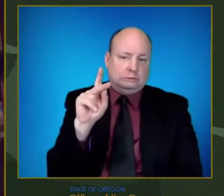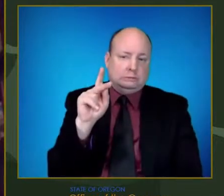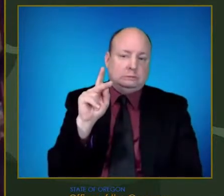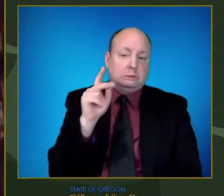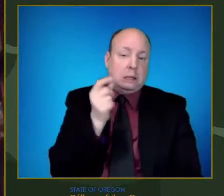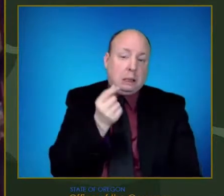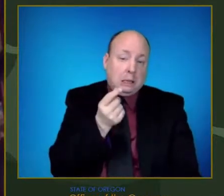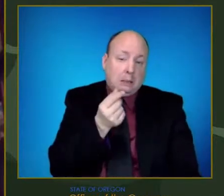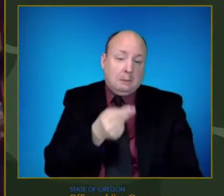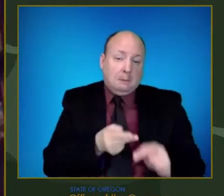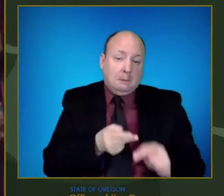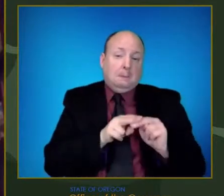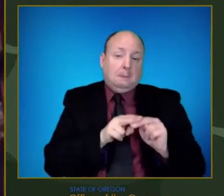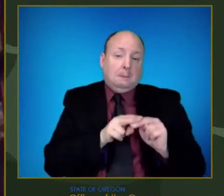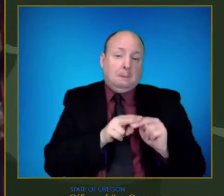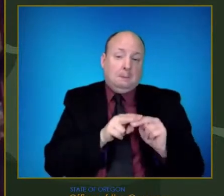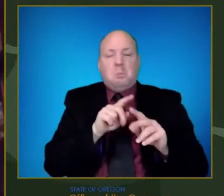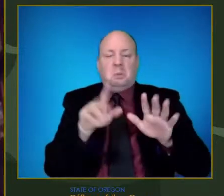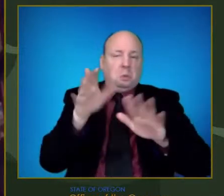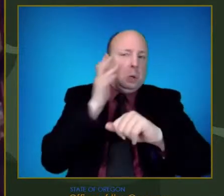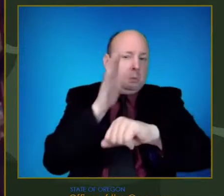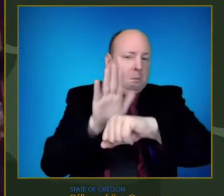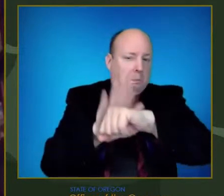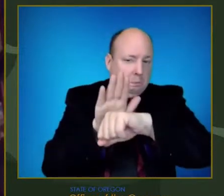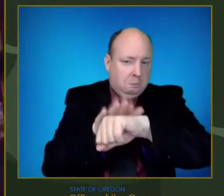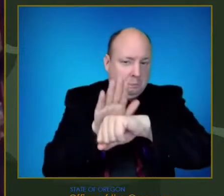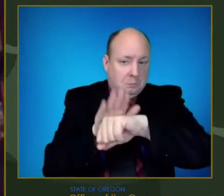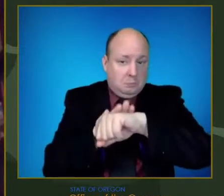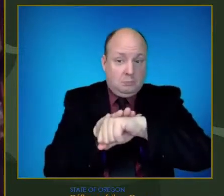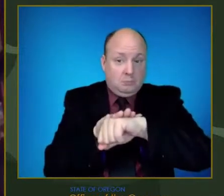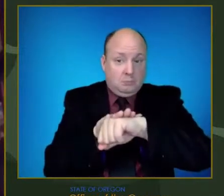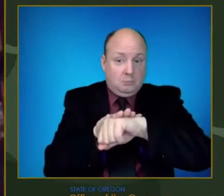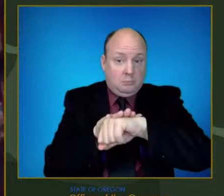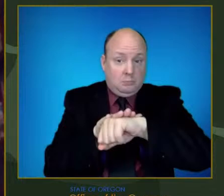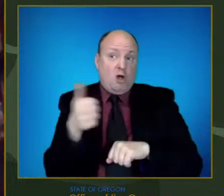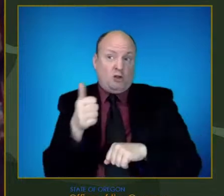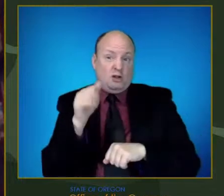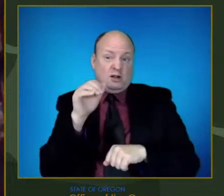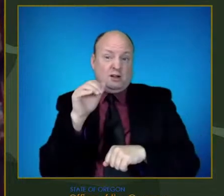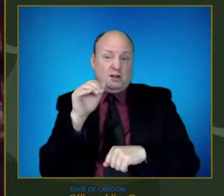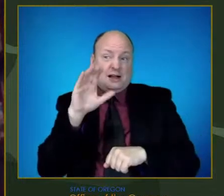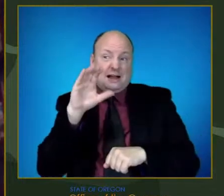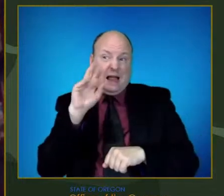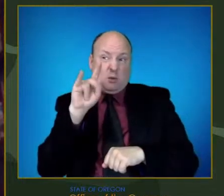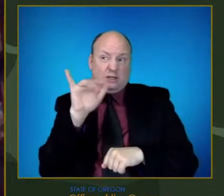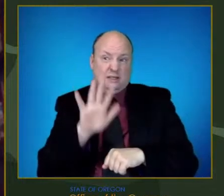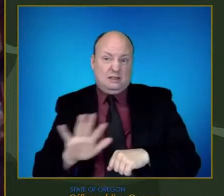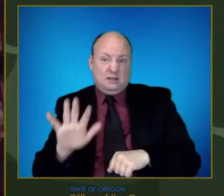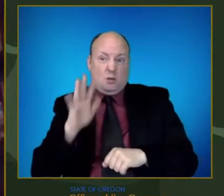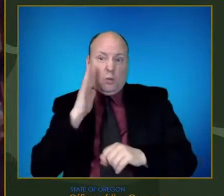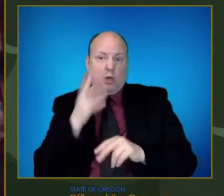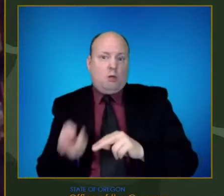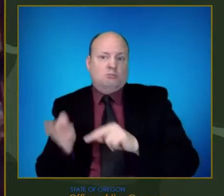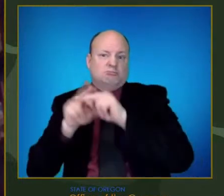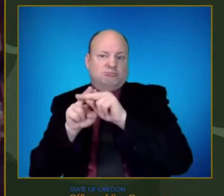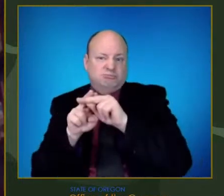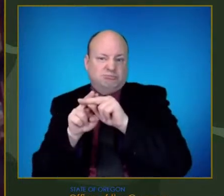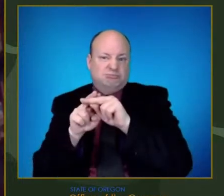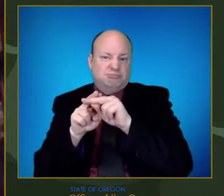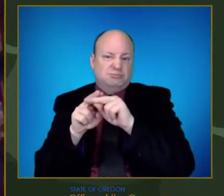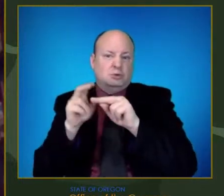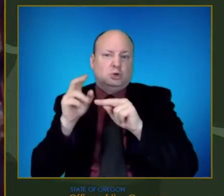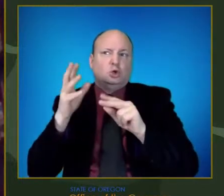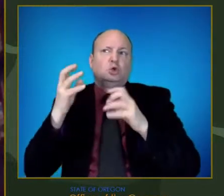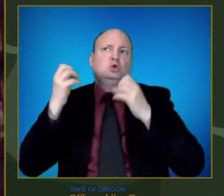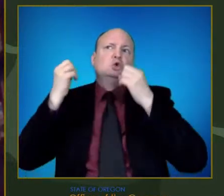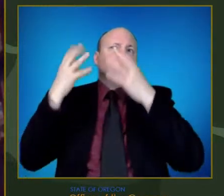But 4 additional counties showed that their case rates had increased enough that they would qualify for an additional risk. So we'll continue to monitor this